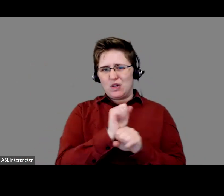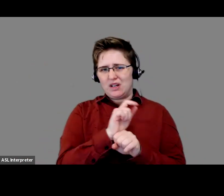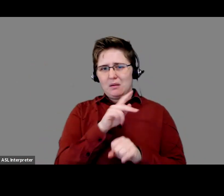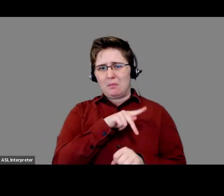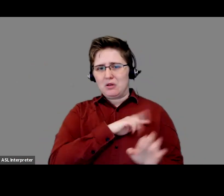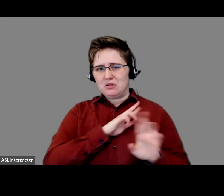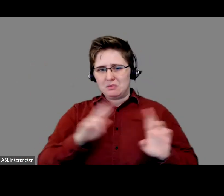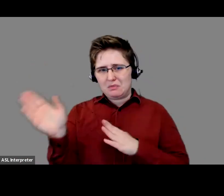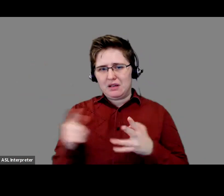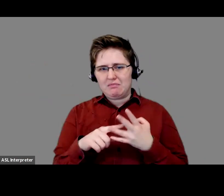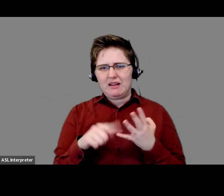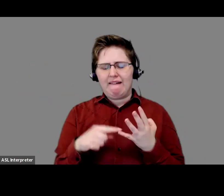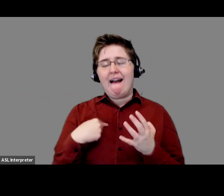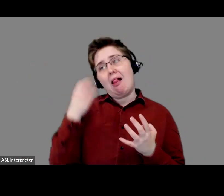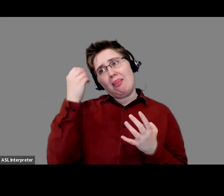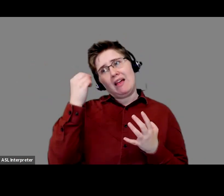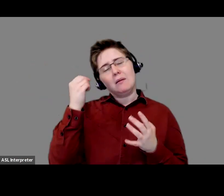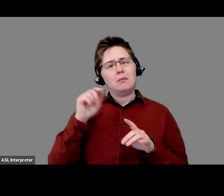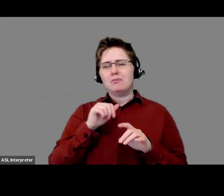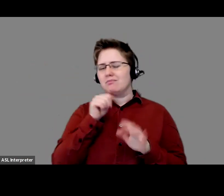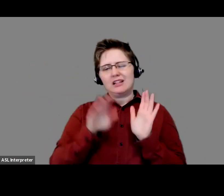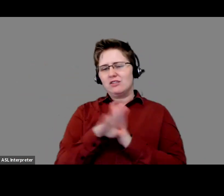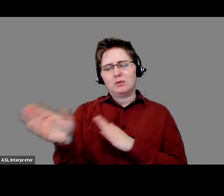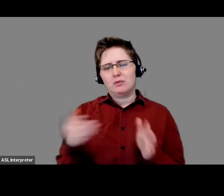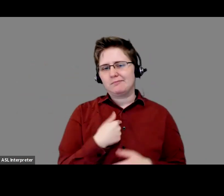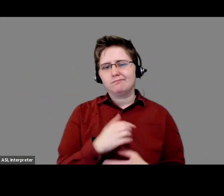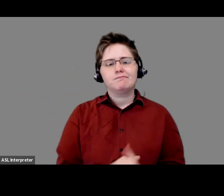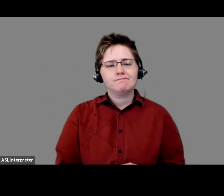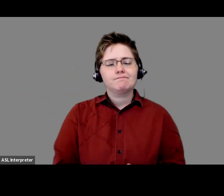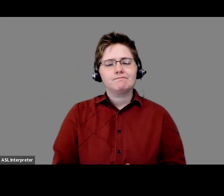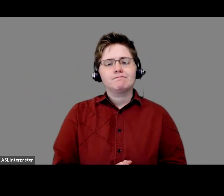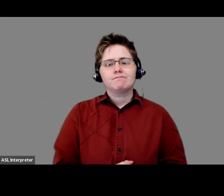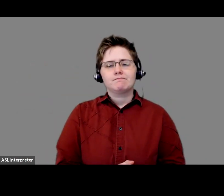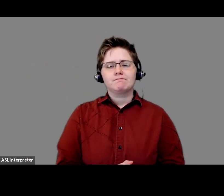preparedness plan, and I think about it, but haven't developed a plan.